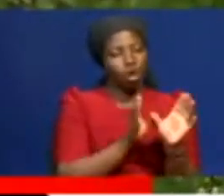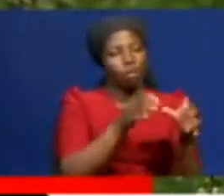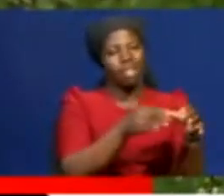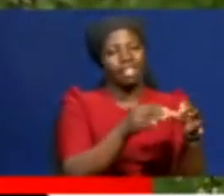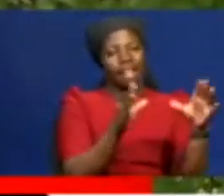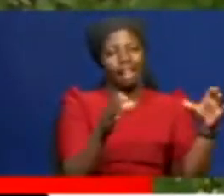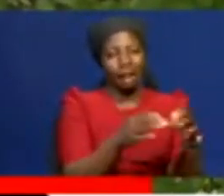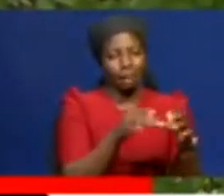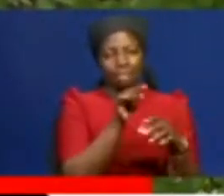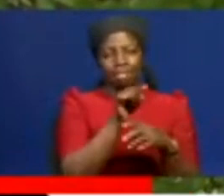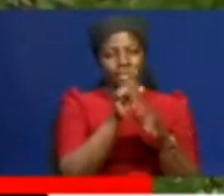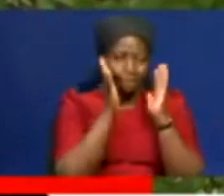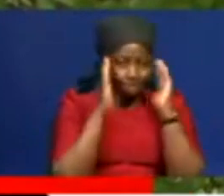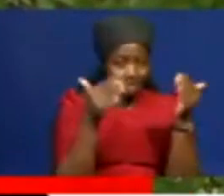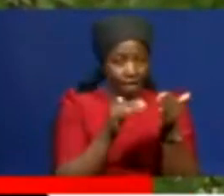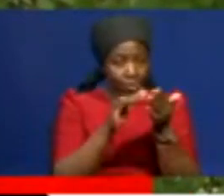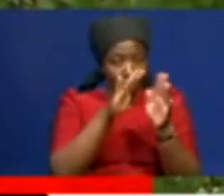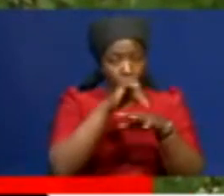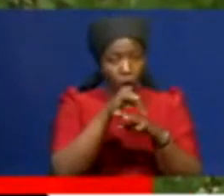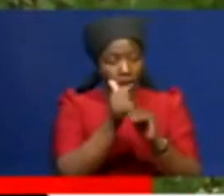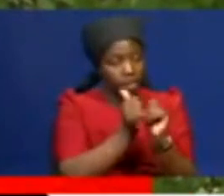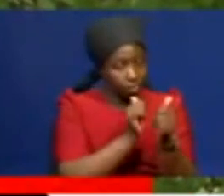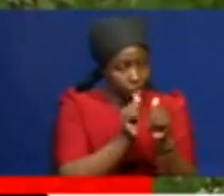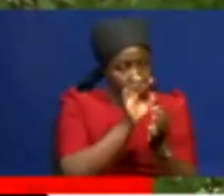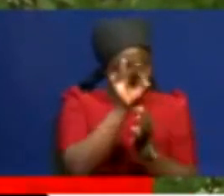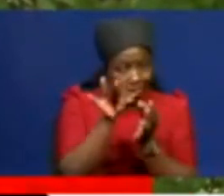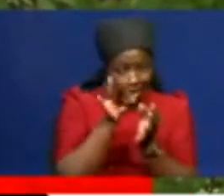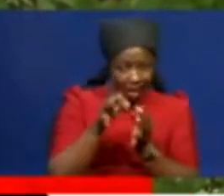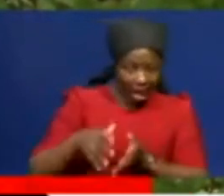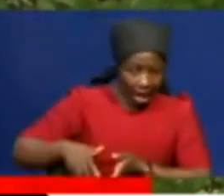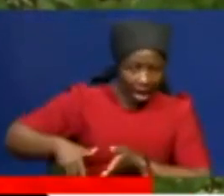about sports, and specifically